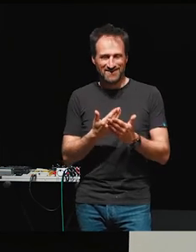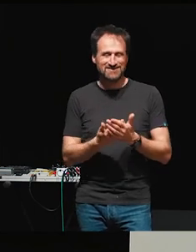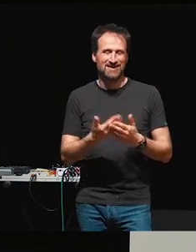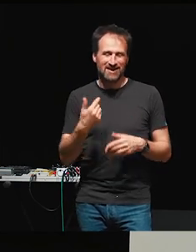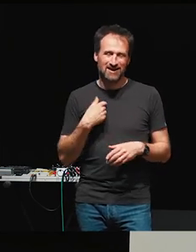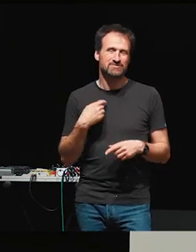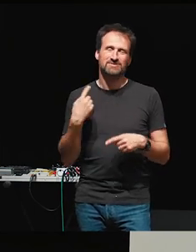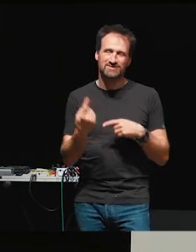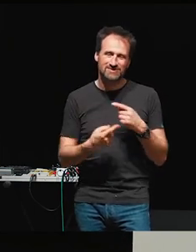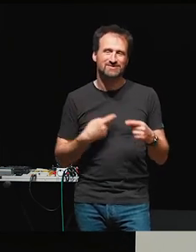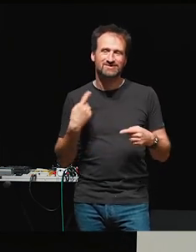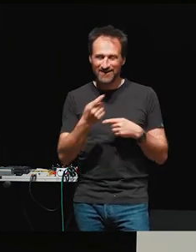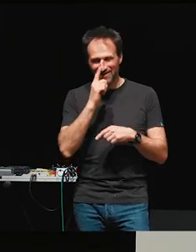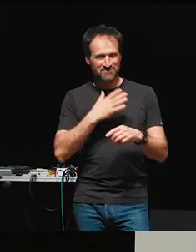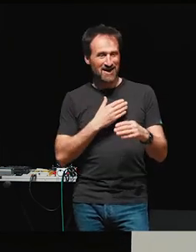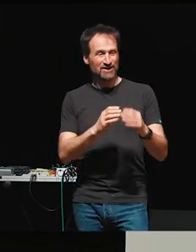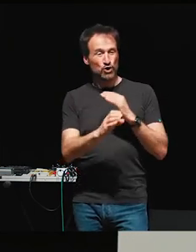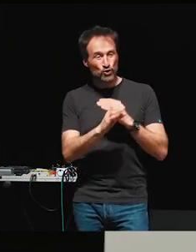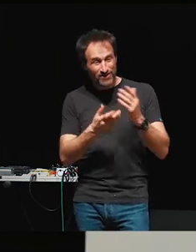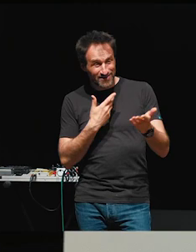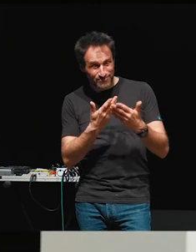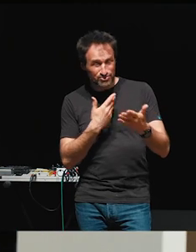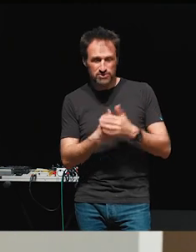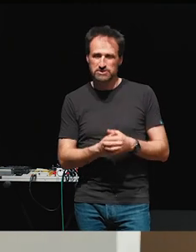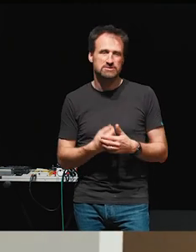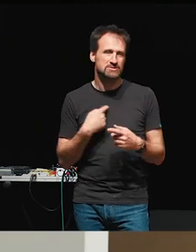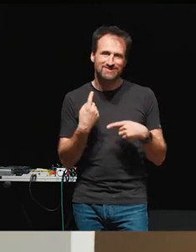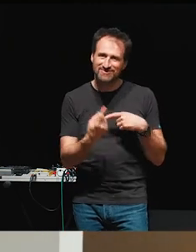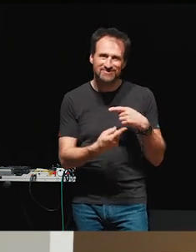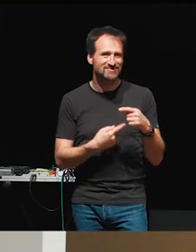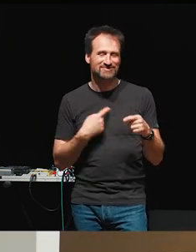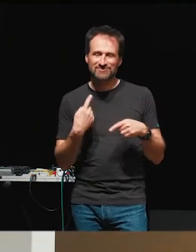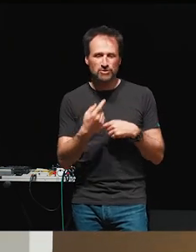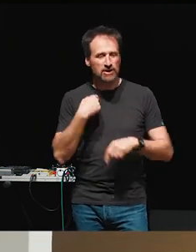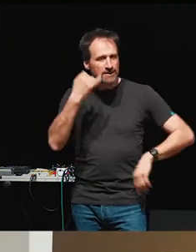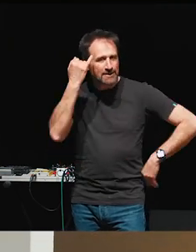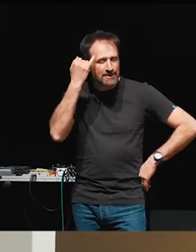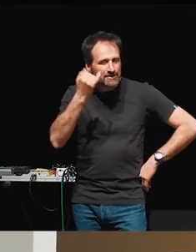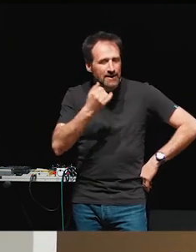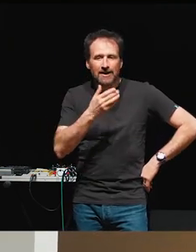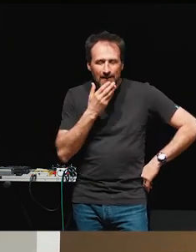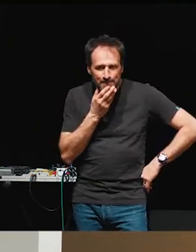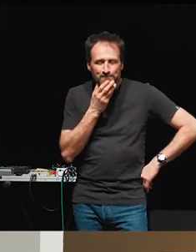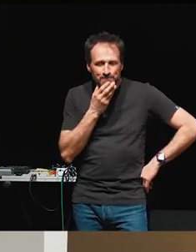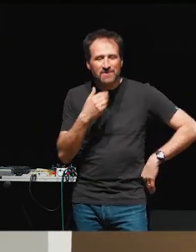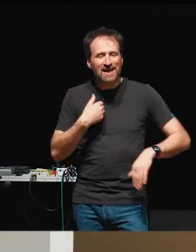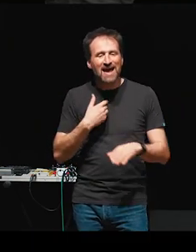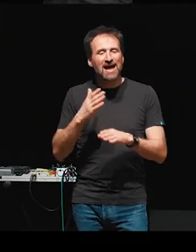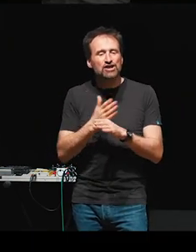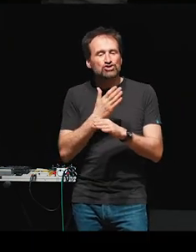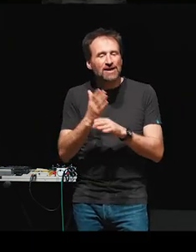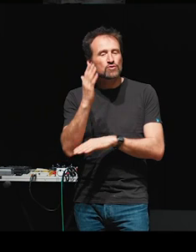discussing this with my customers. And so I had an idea. One day I came up with a decision tree for those